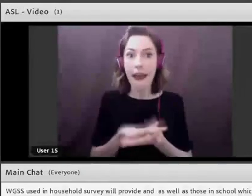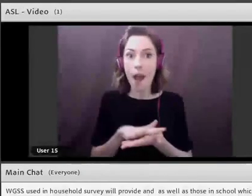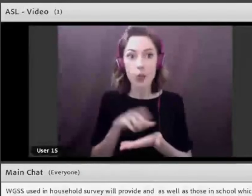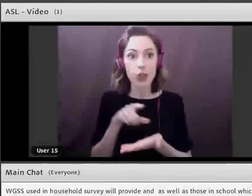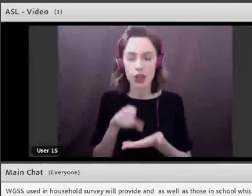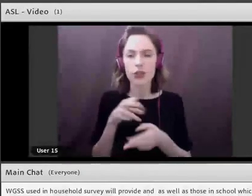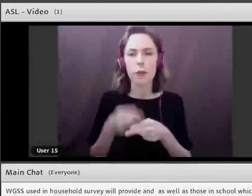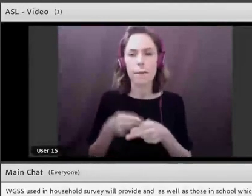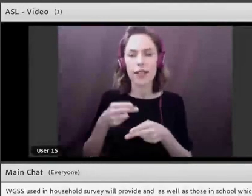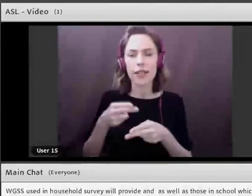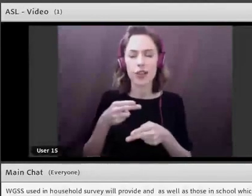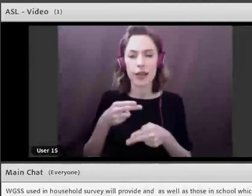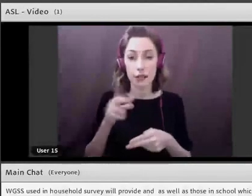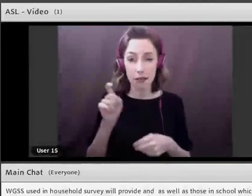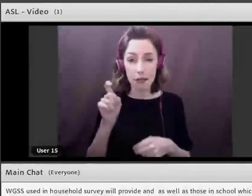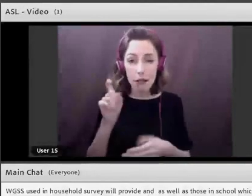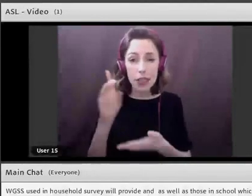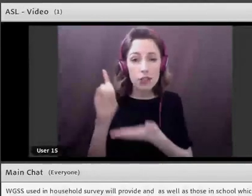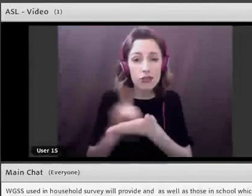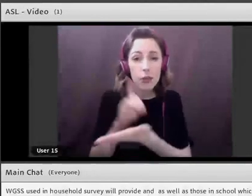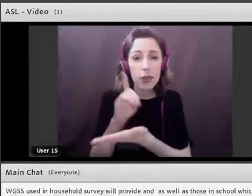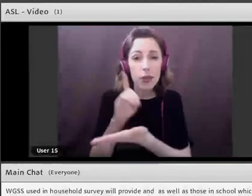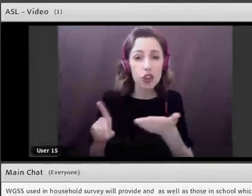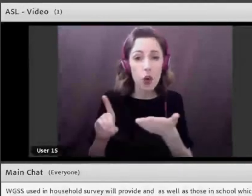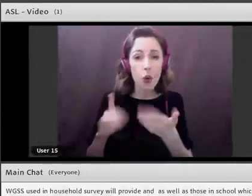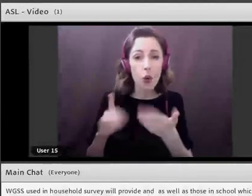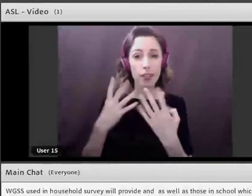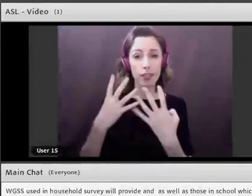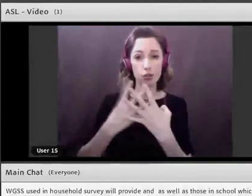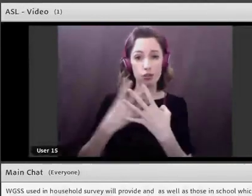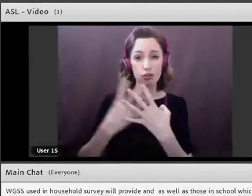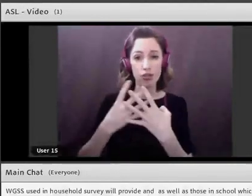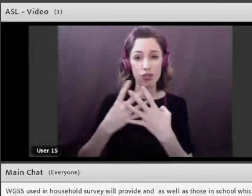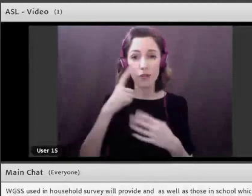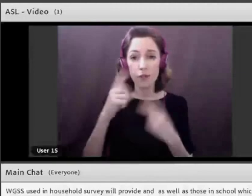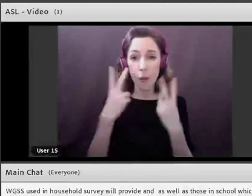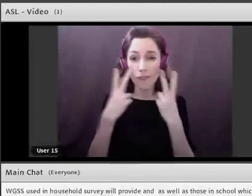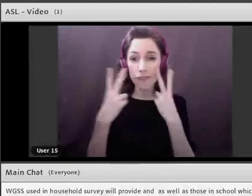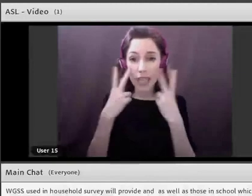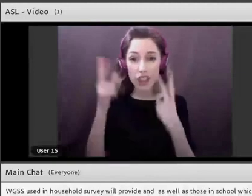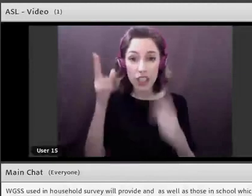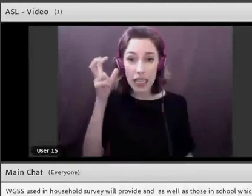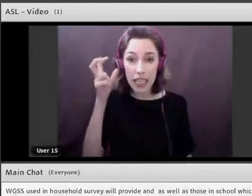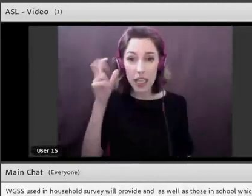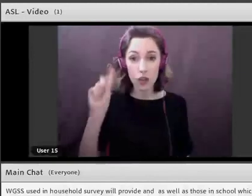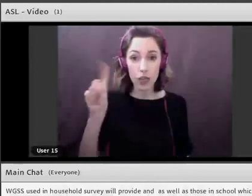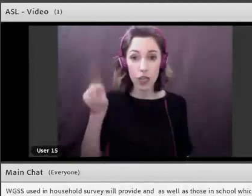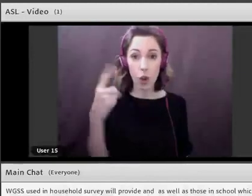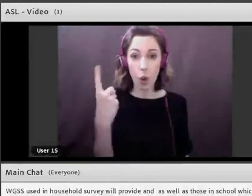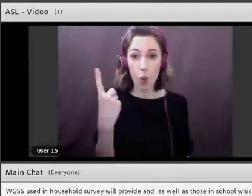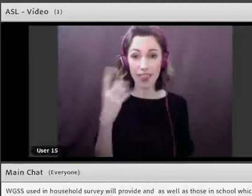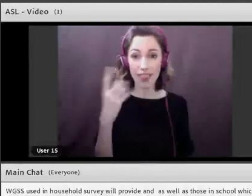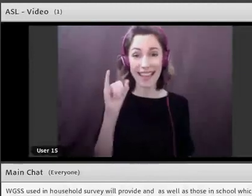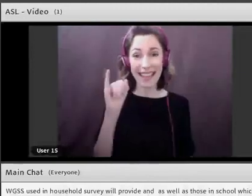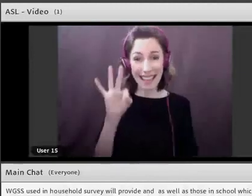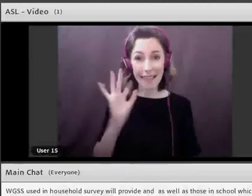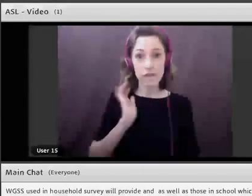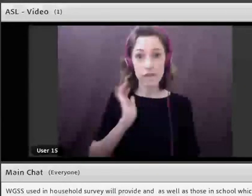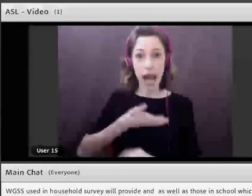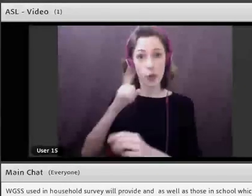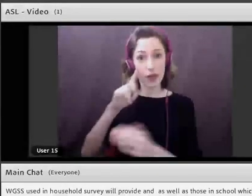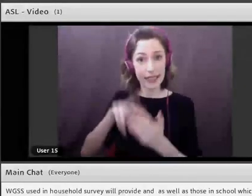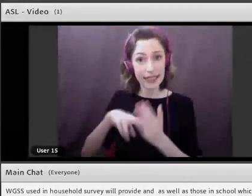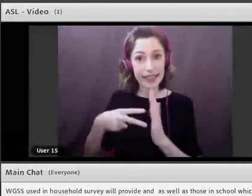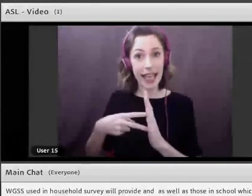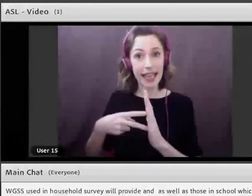it discriminatory to screen only for vision and hearing problems when the purpose is accommodation? What happens to